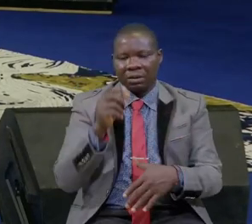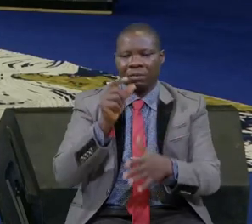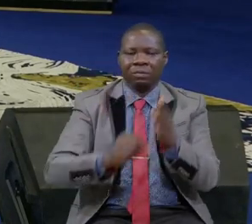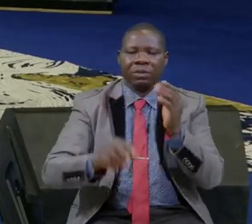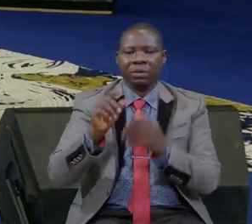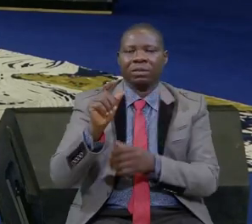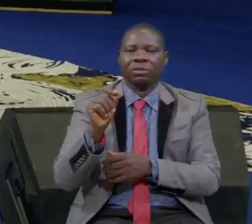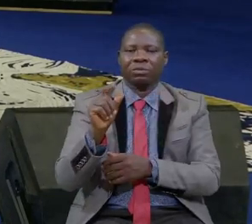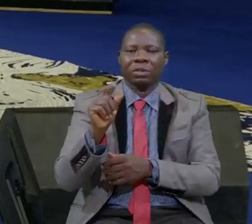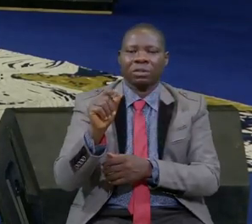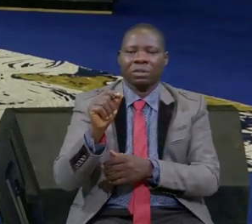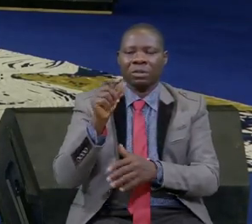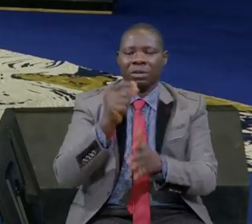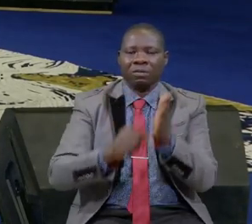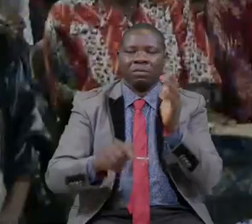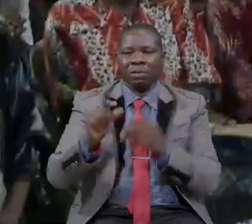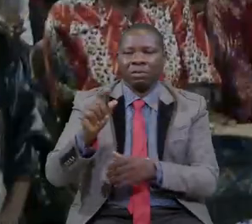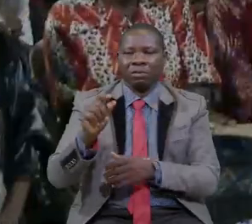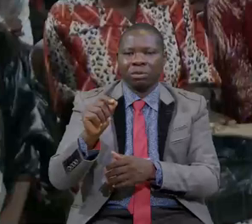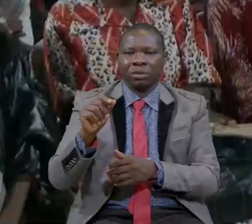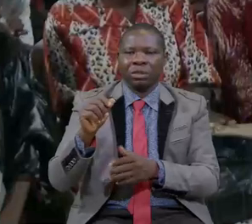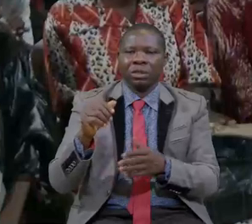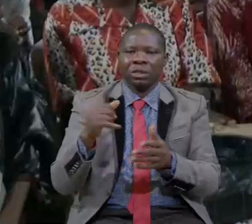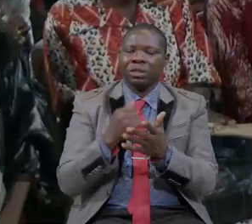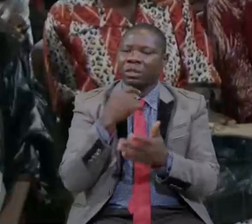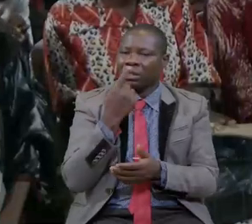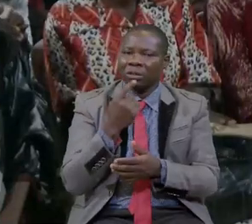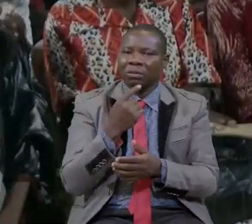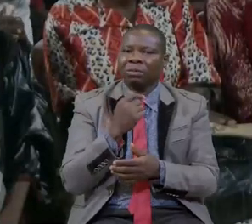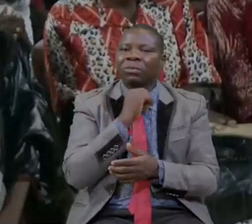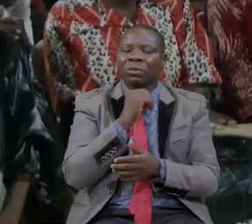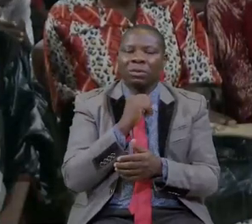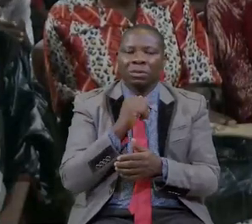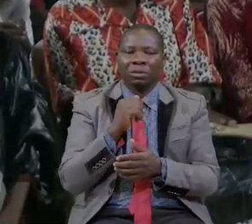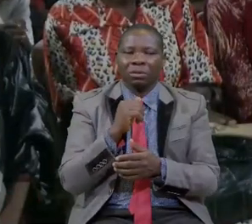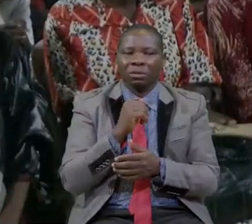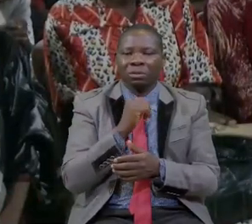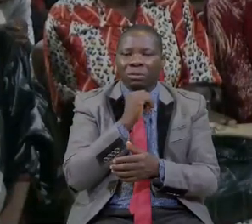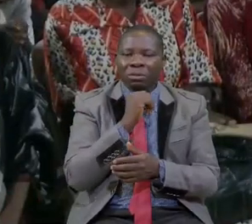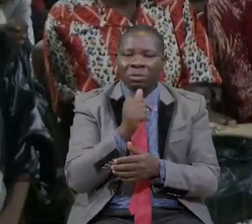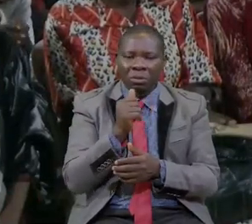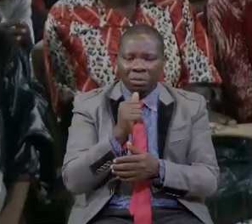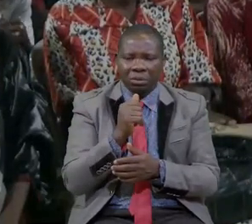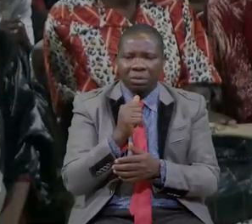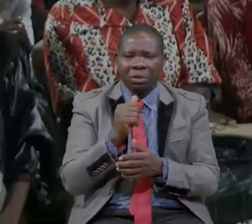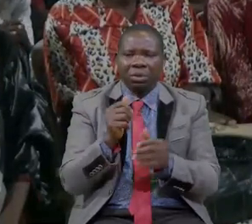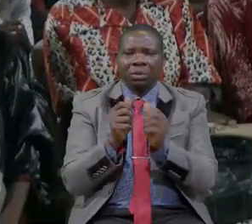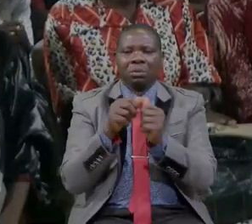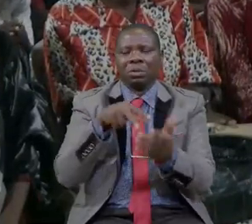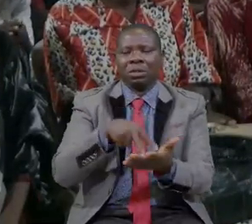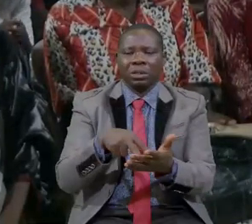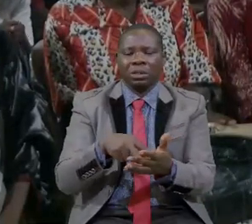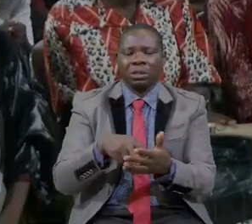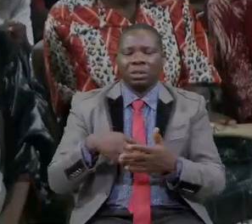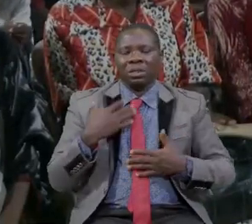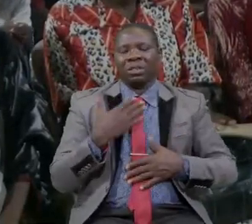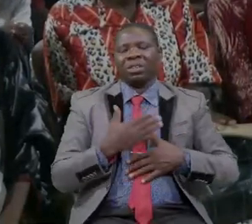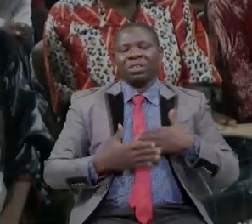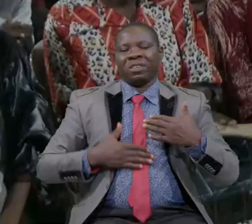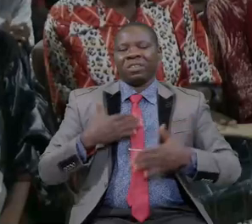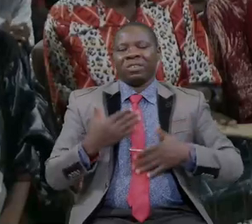verse 20, it says, notwithstanding, rejoice. Notwithstanding,